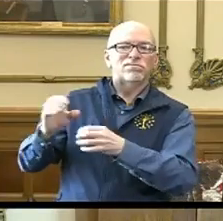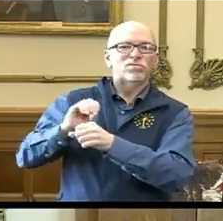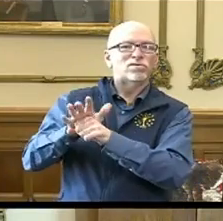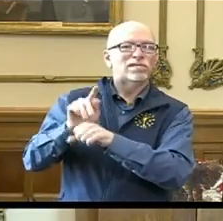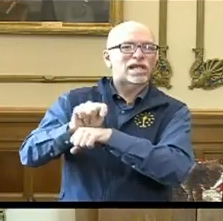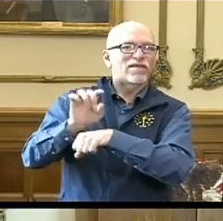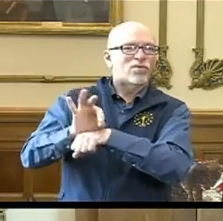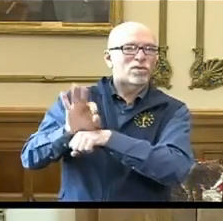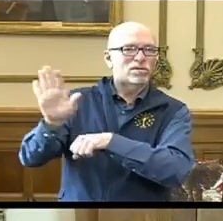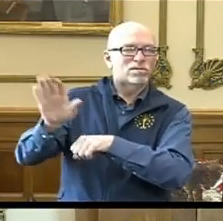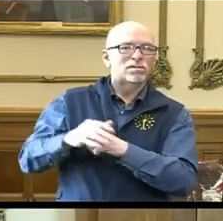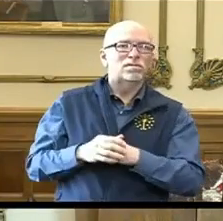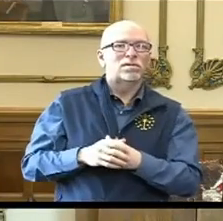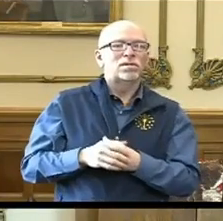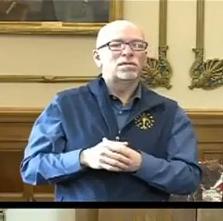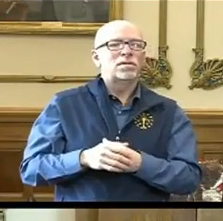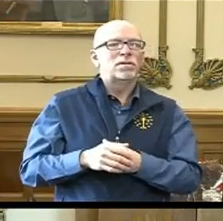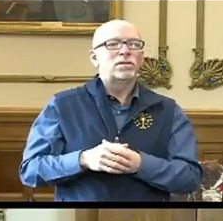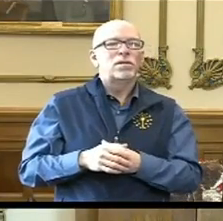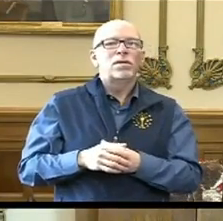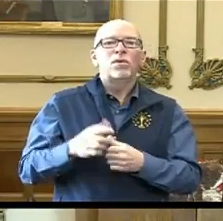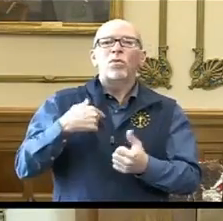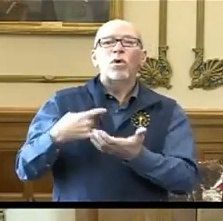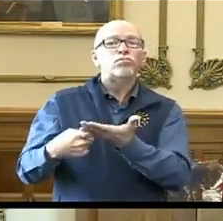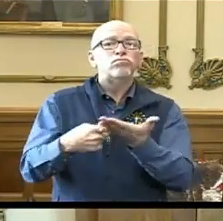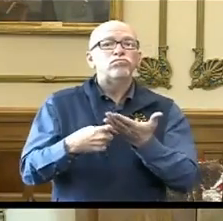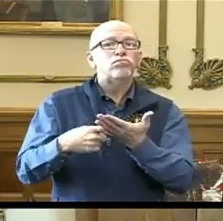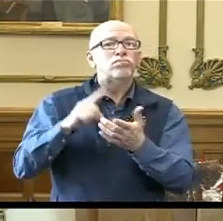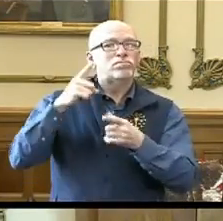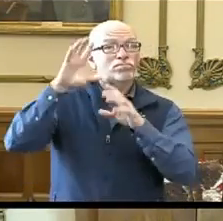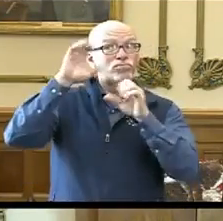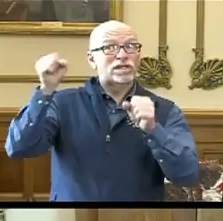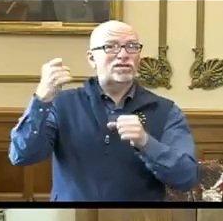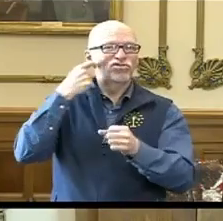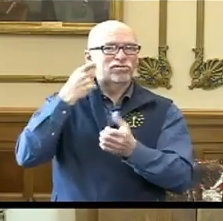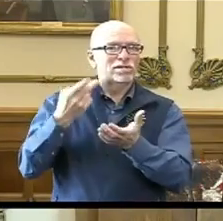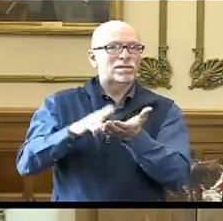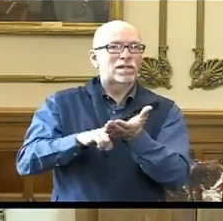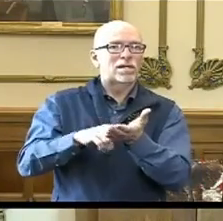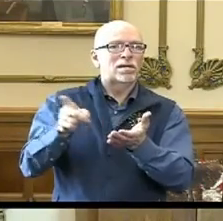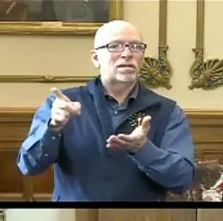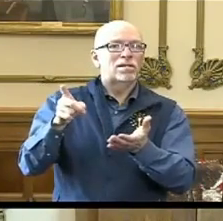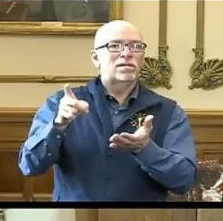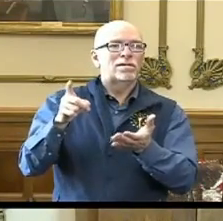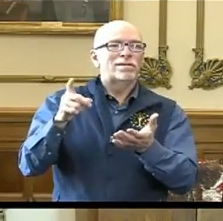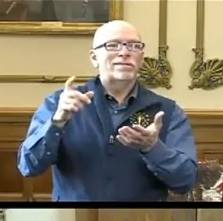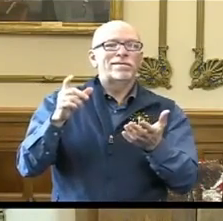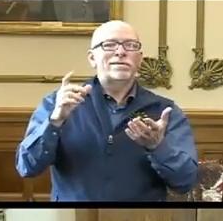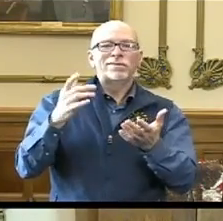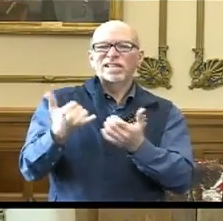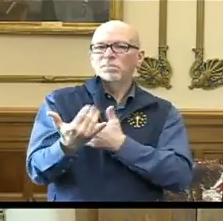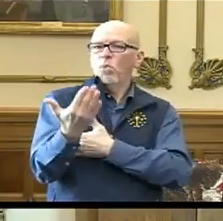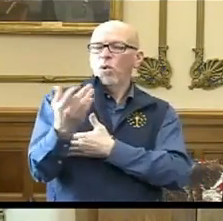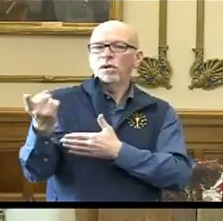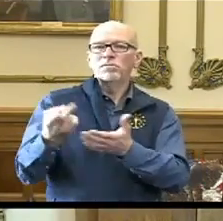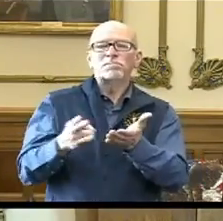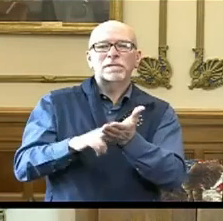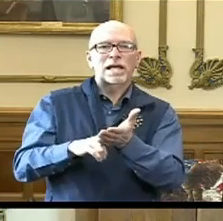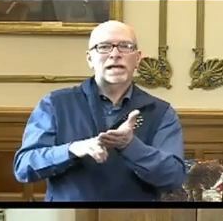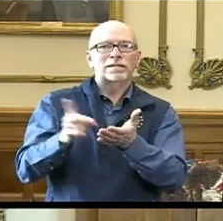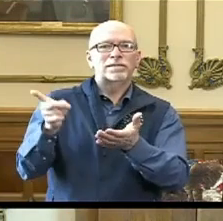coronavirus task force. We talked about the president just signing live, or earlier this morning,